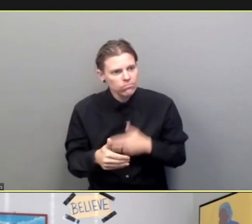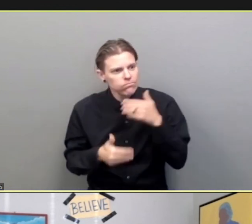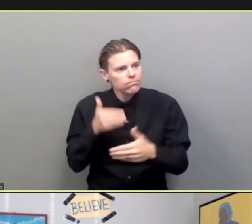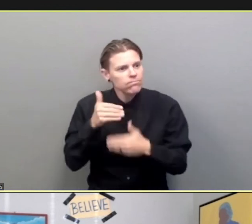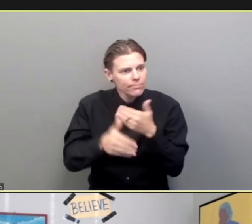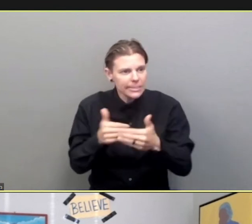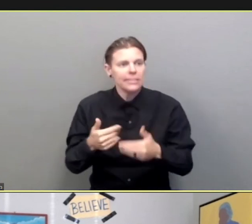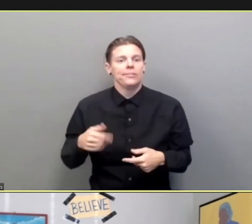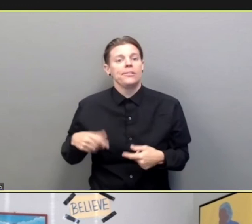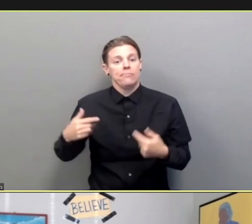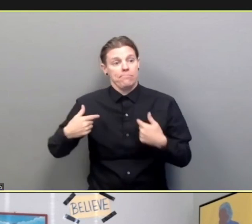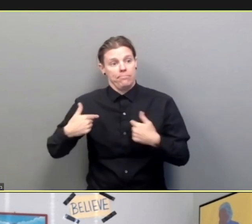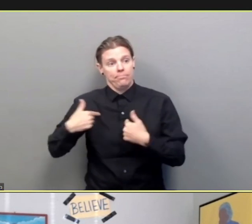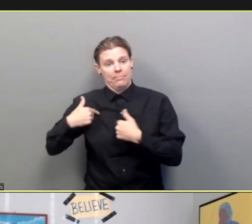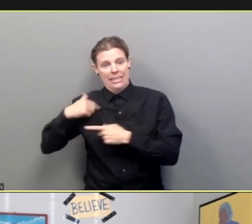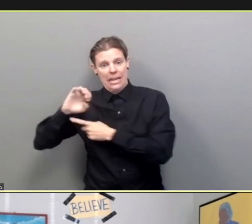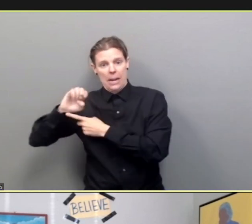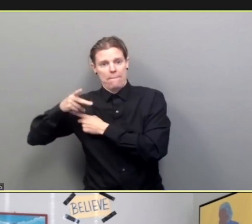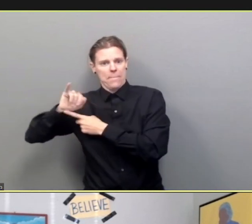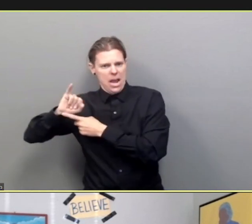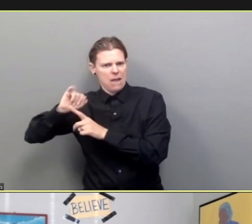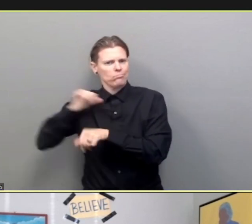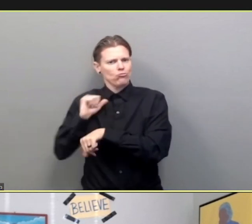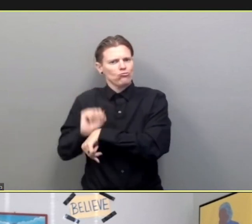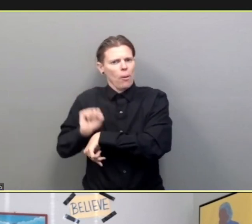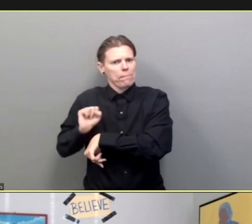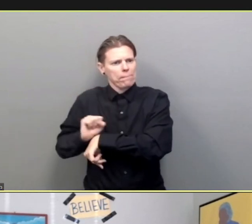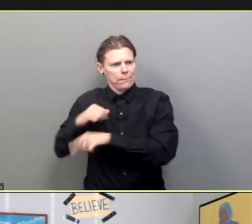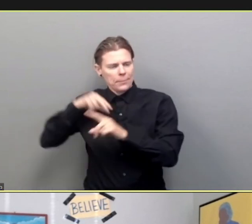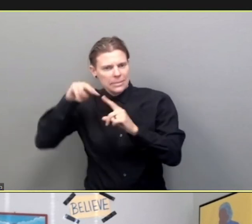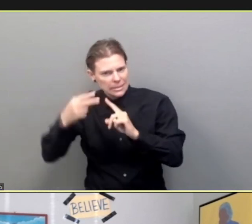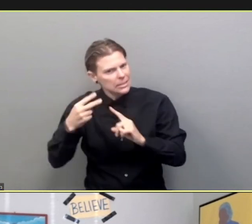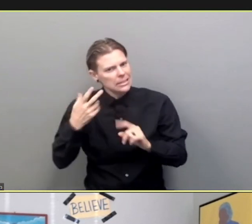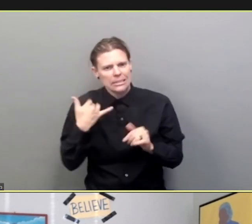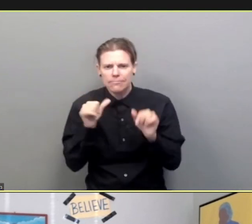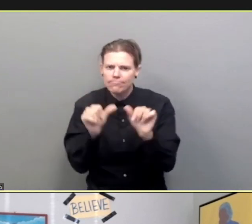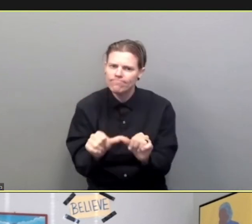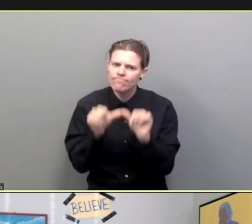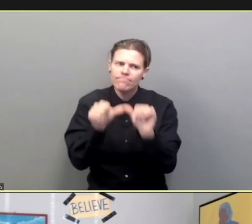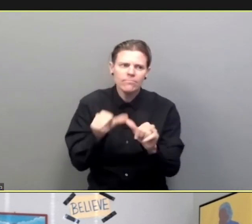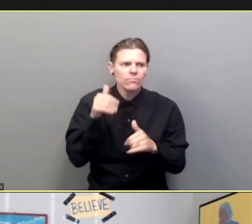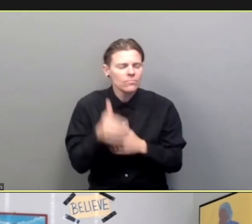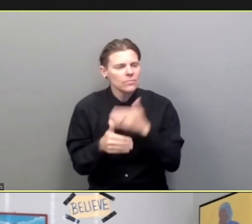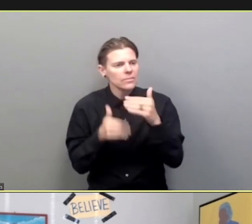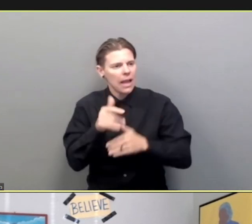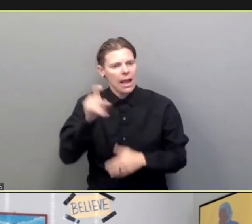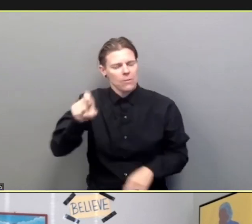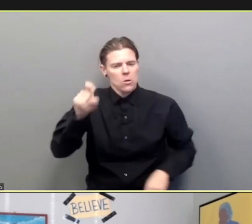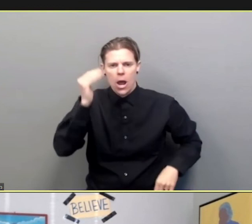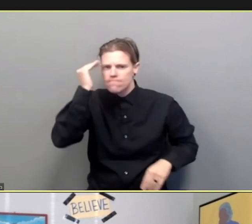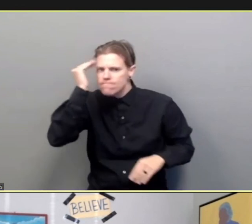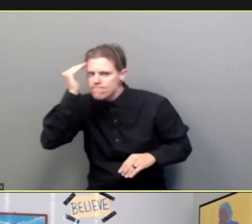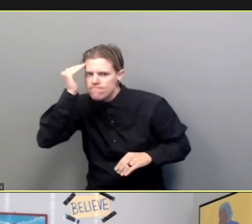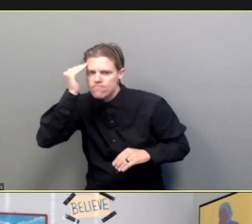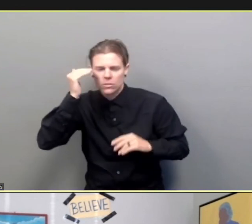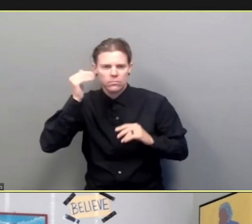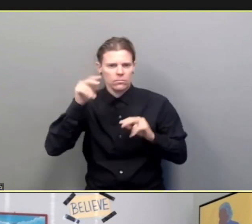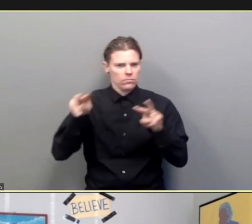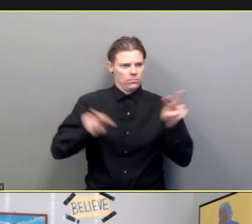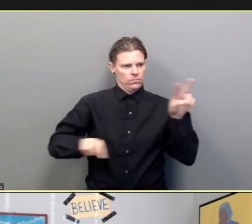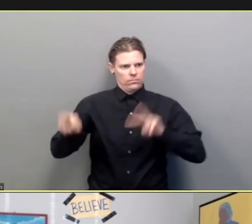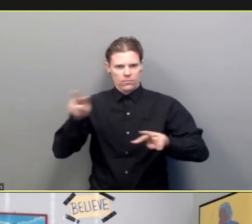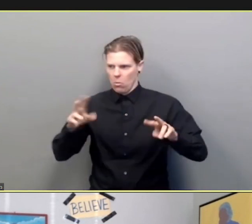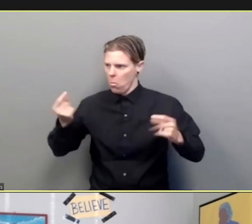this virus means being aware of the level of disease activity around you, because you can